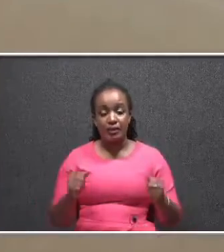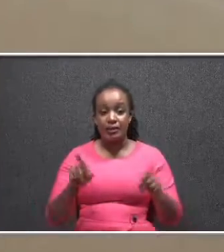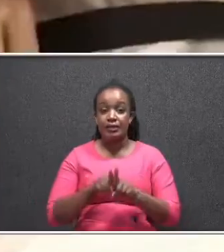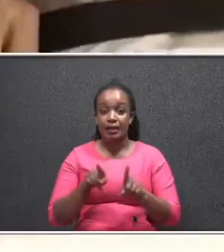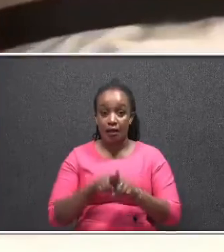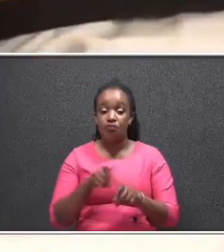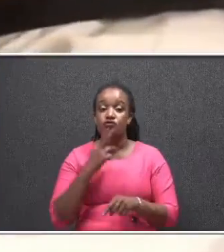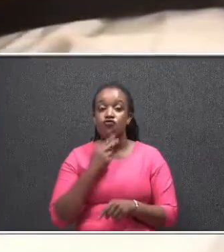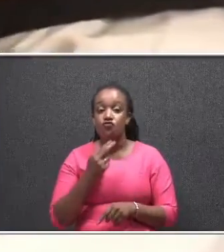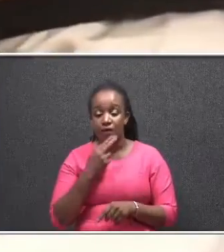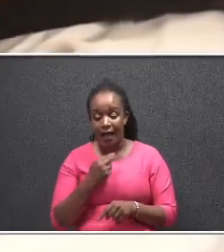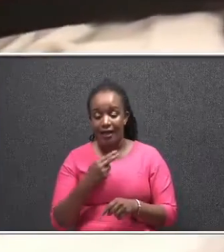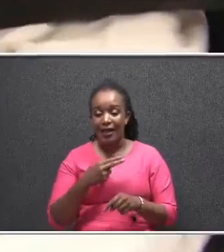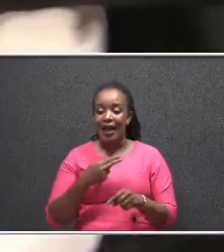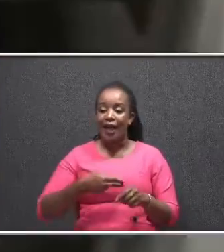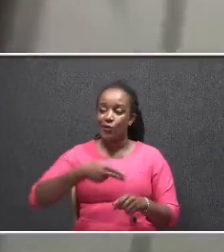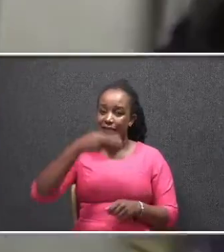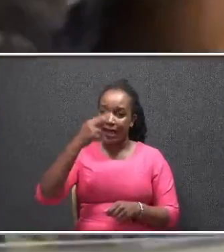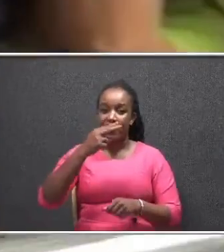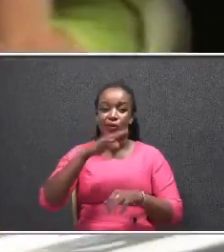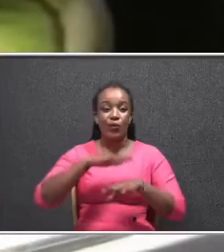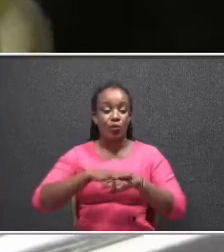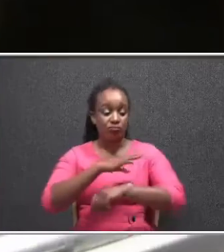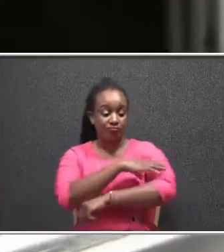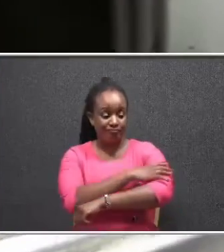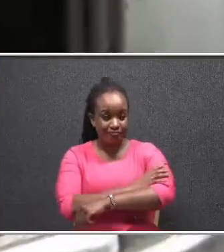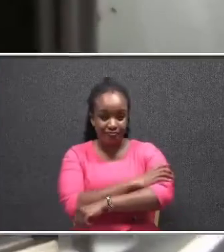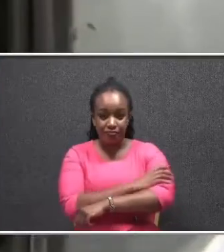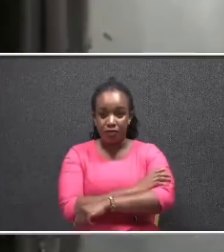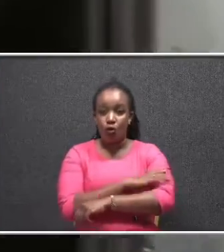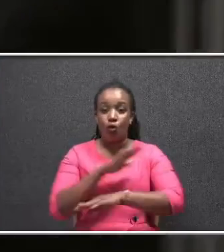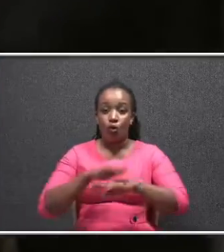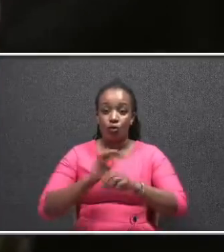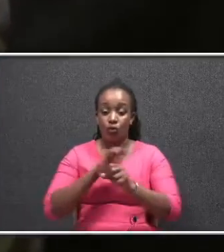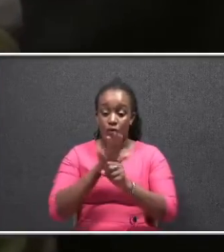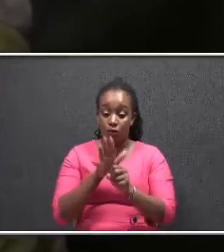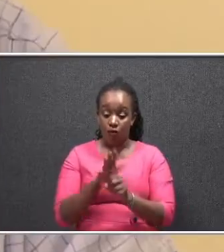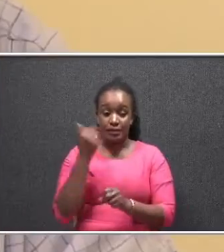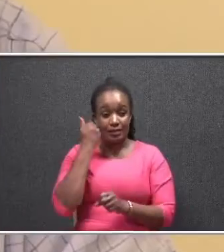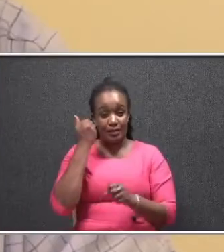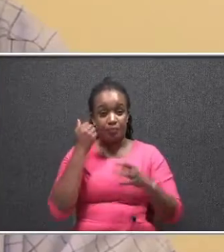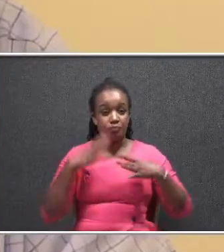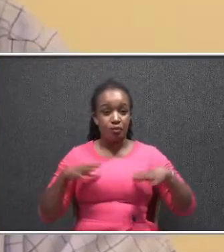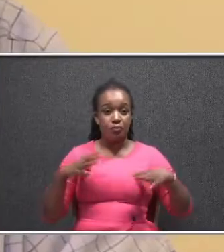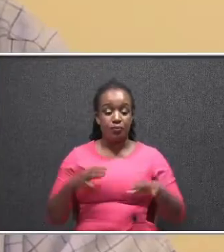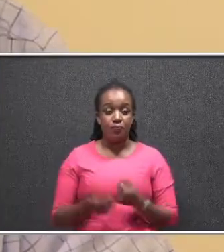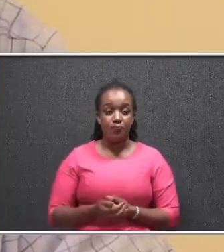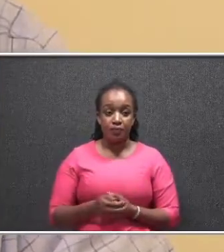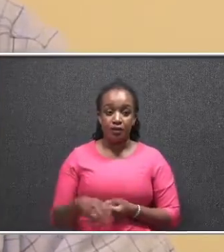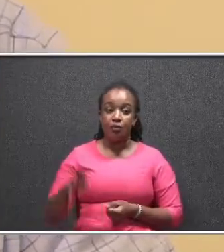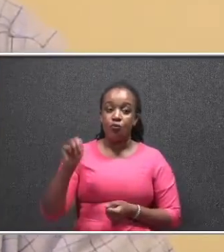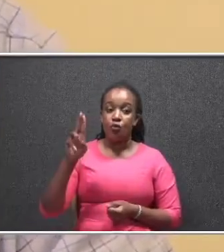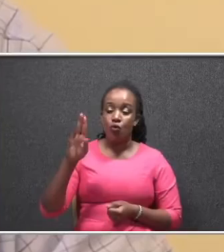in both diabetic and non-diabetic COVID-19 patients, triggering mucormycosis. The mucormycosis,